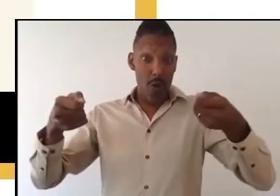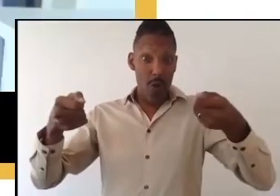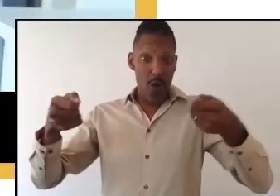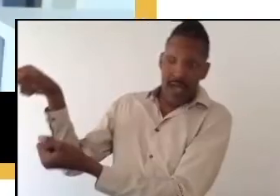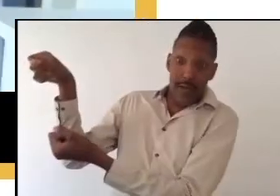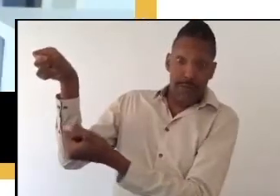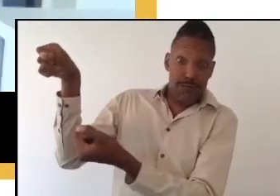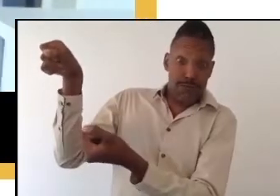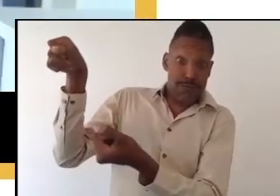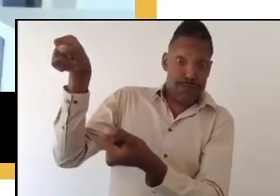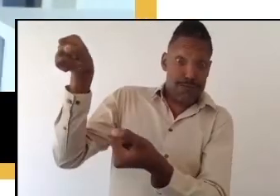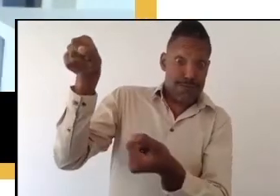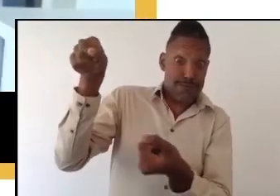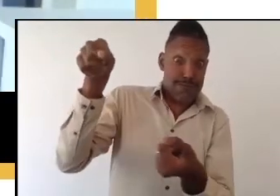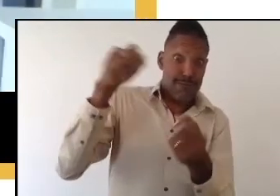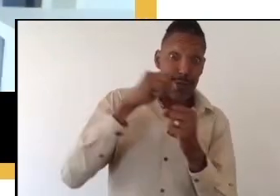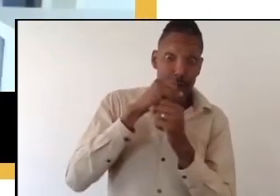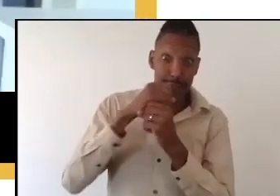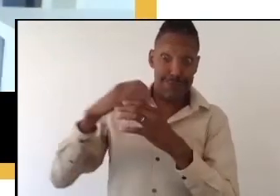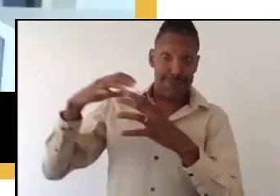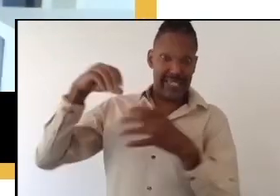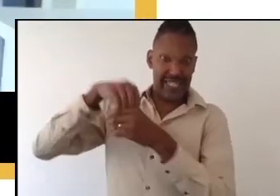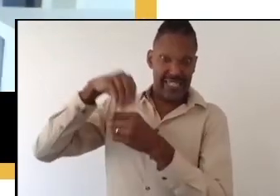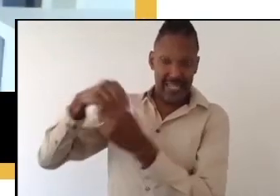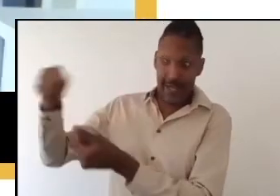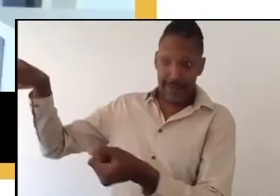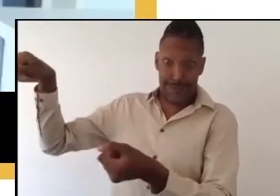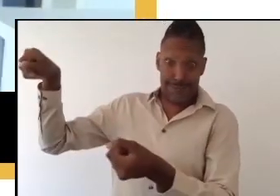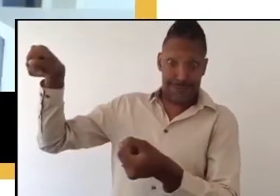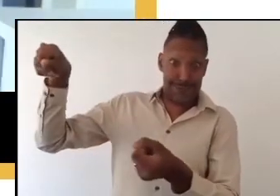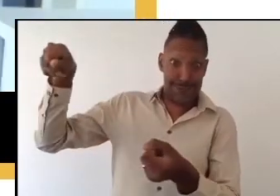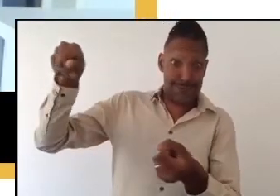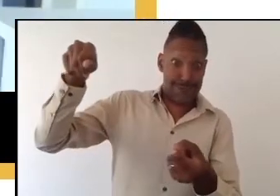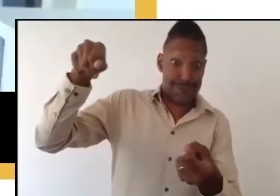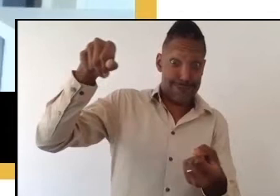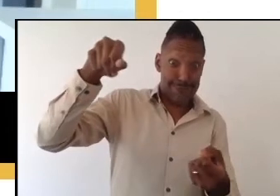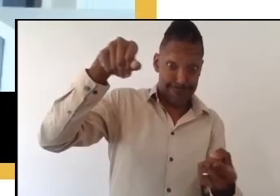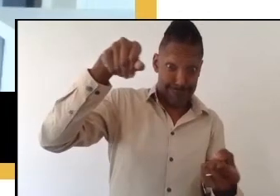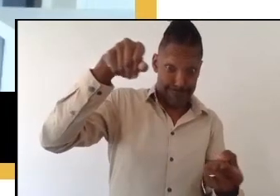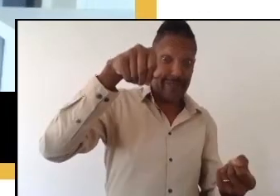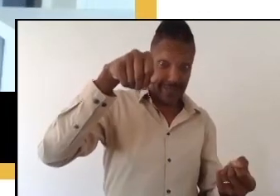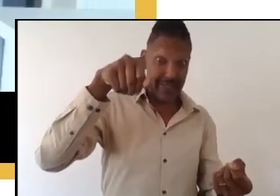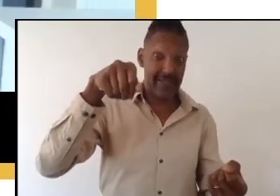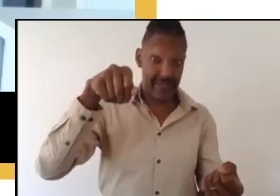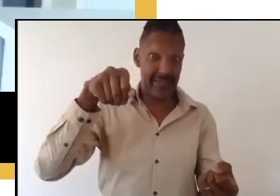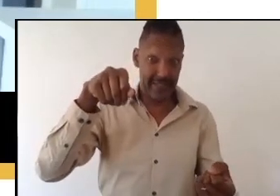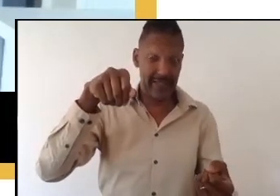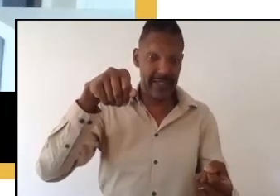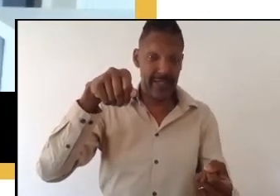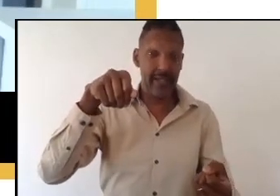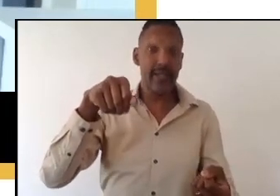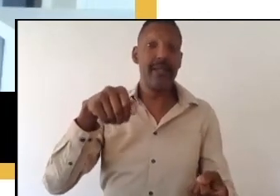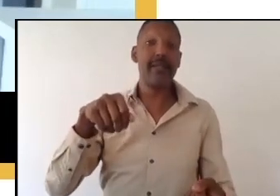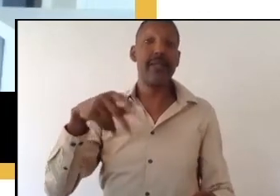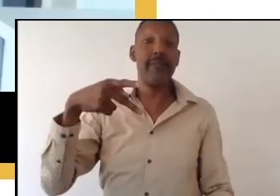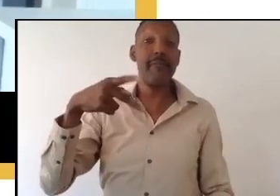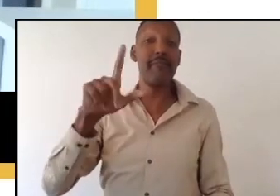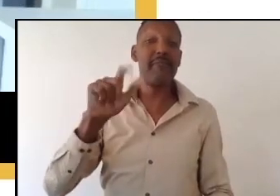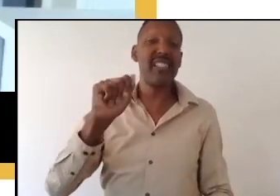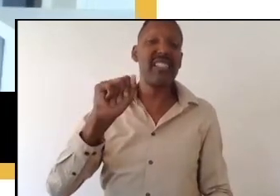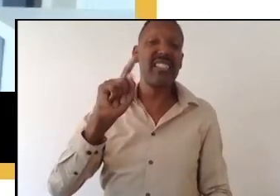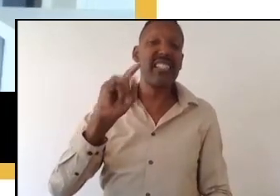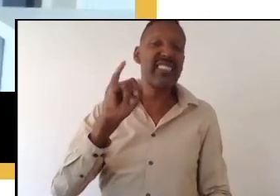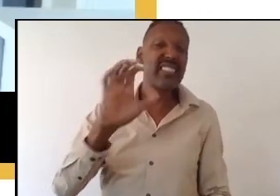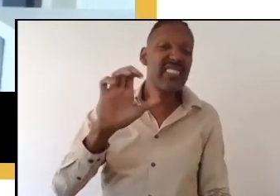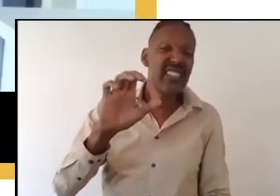up. Normally, I use those very inexpensive grocery bags, but they may be politically incorrect, but